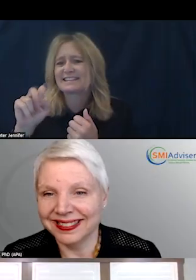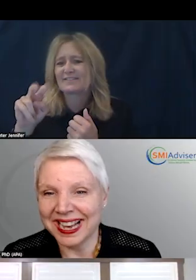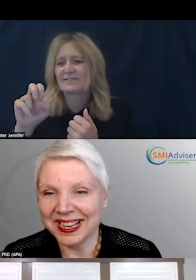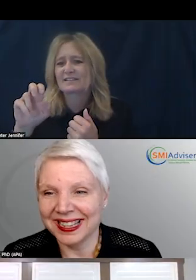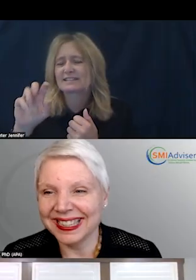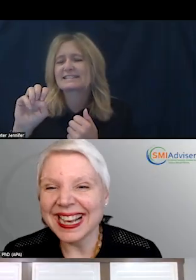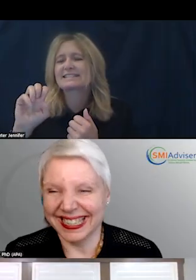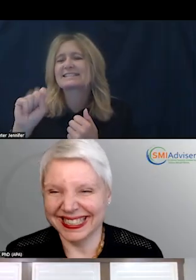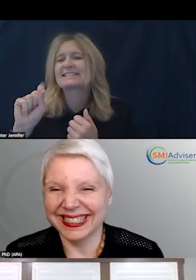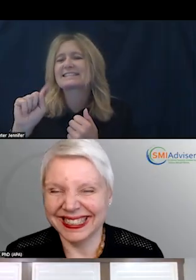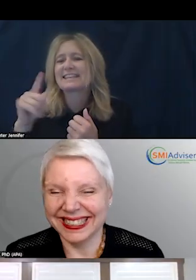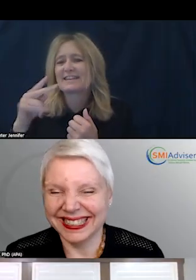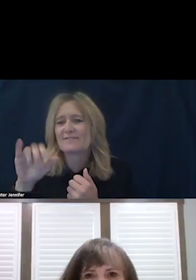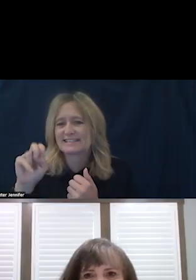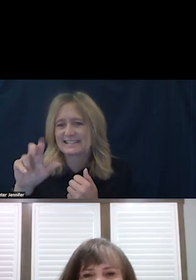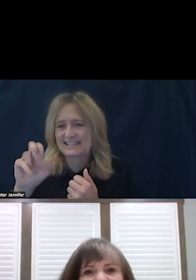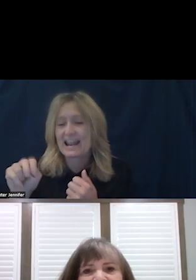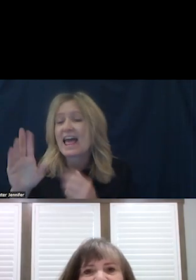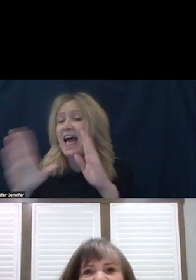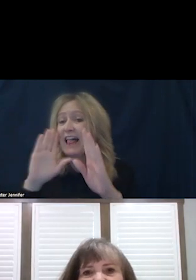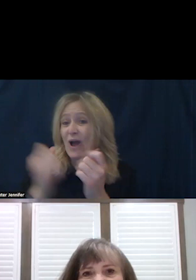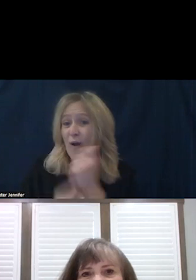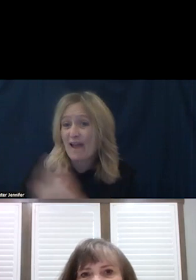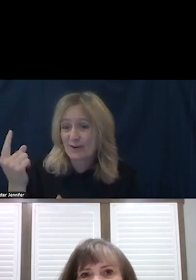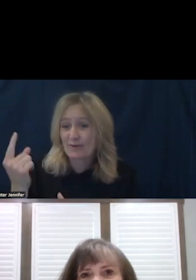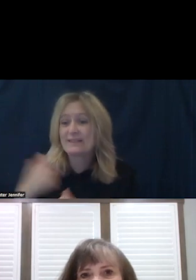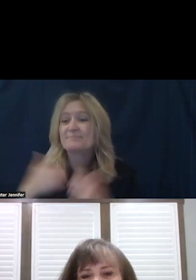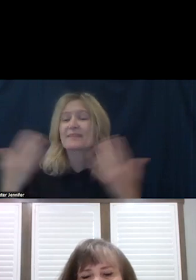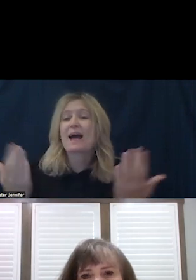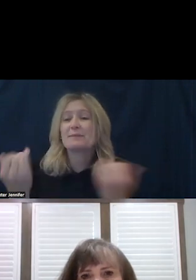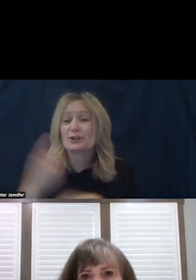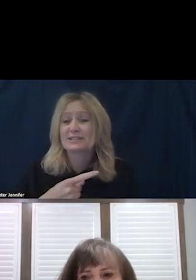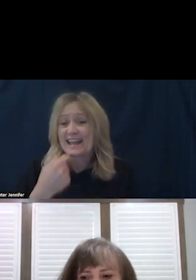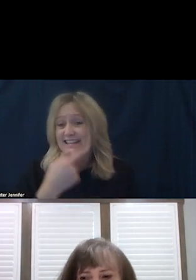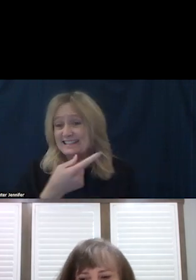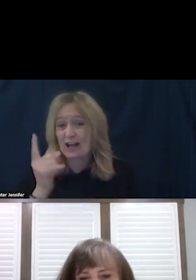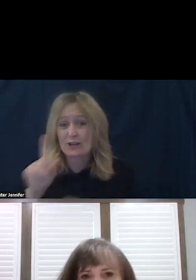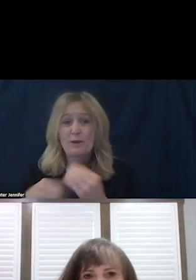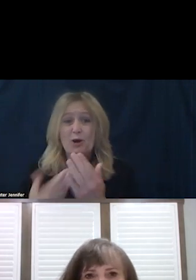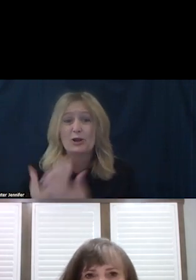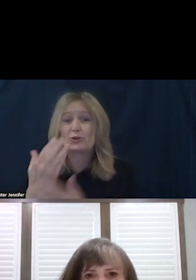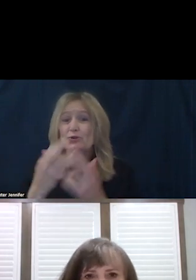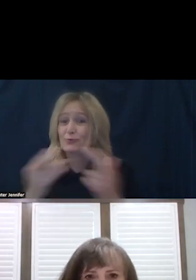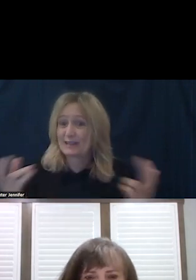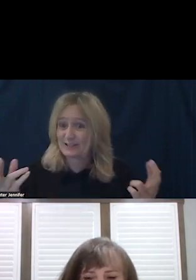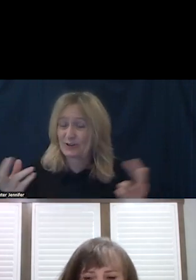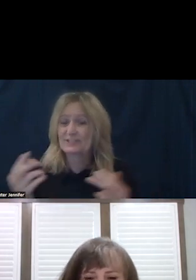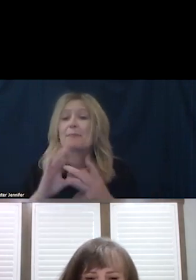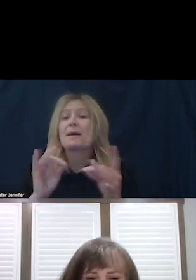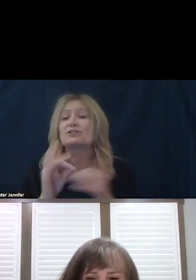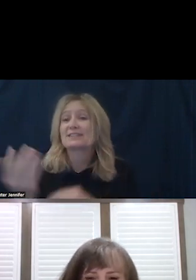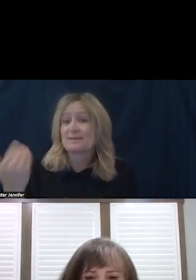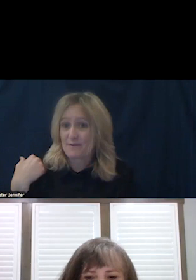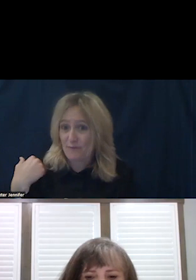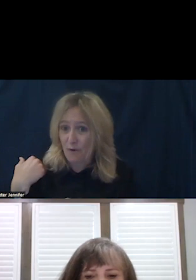Hi, Amy. Thanks. Hello, everyone. I'm here today to tell you about a new resource. I've mentioned it before, but